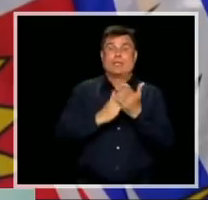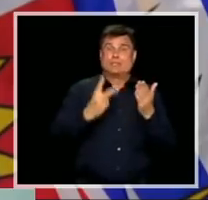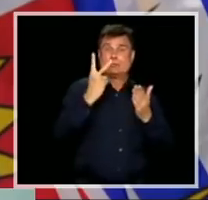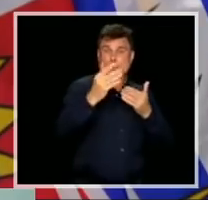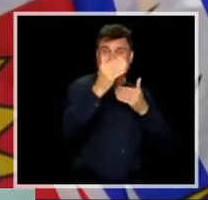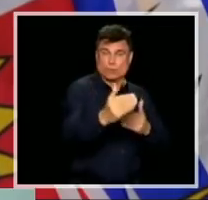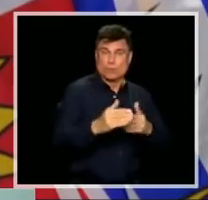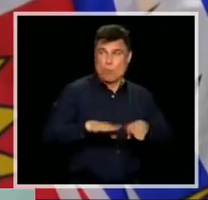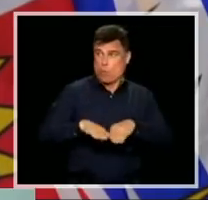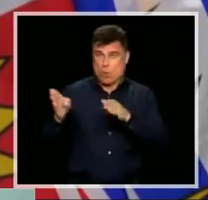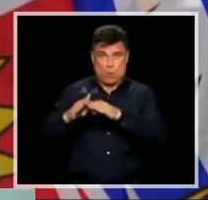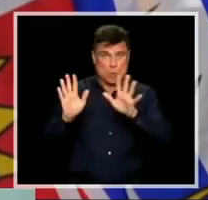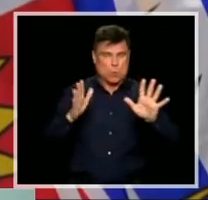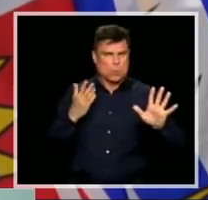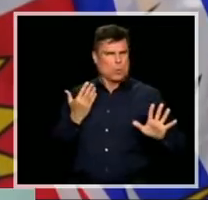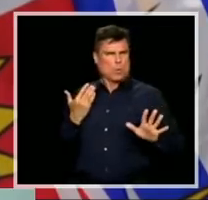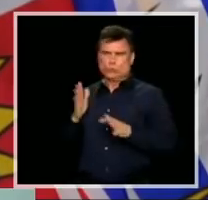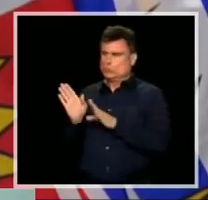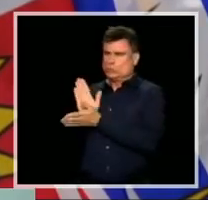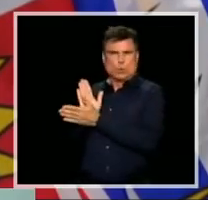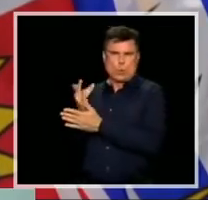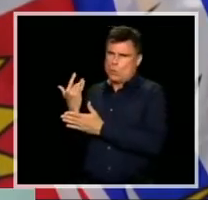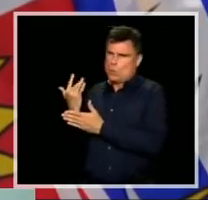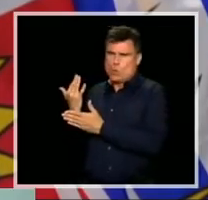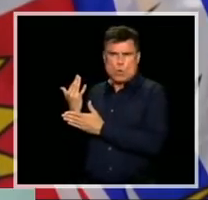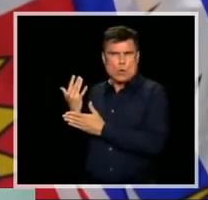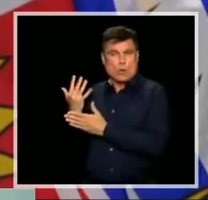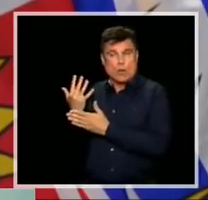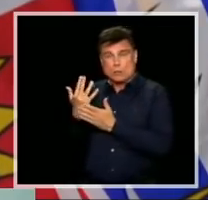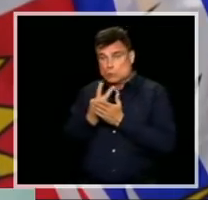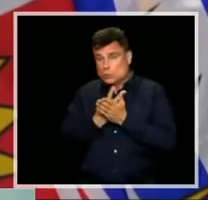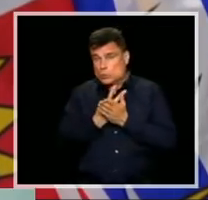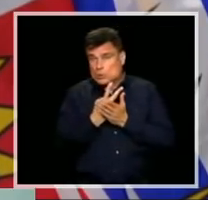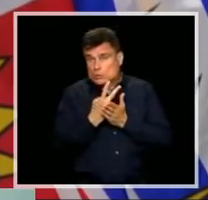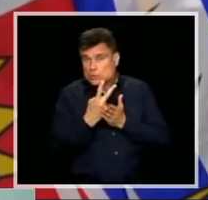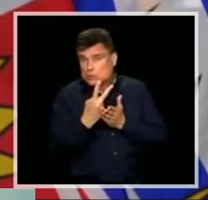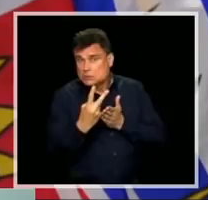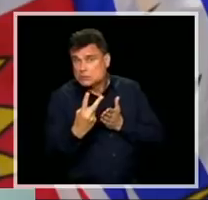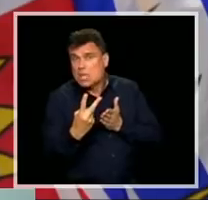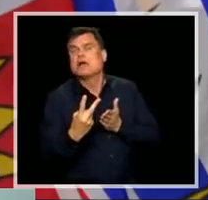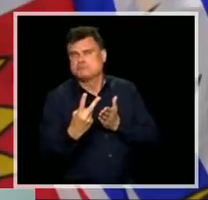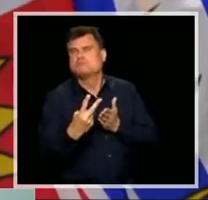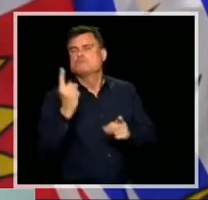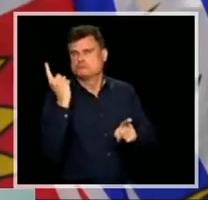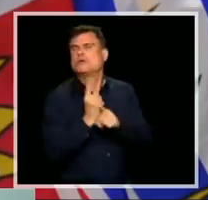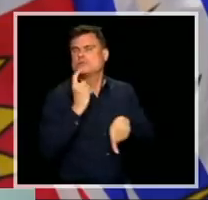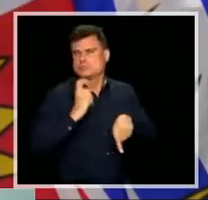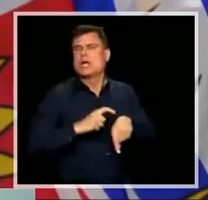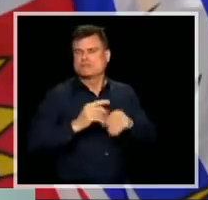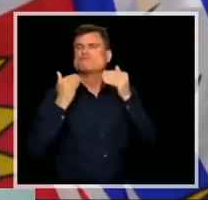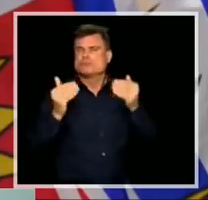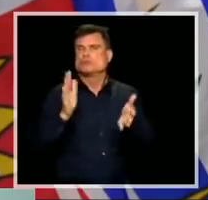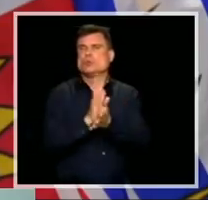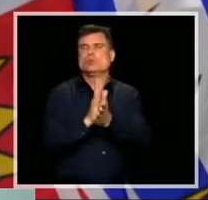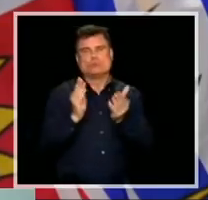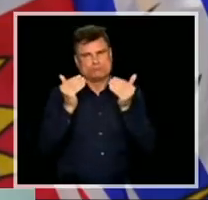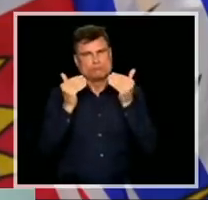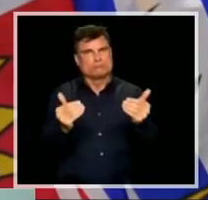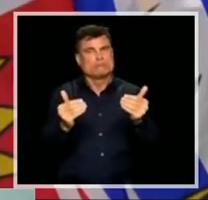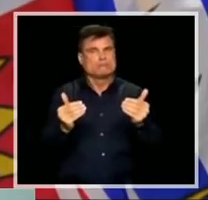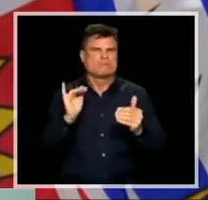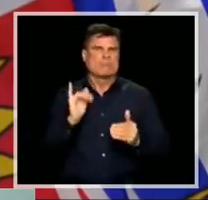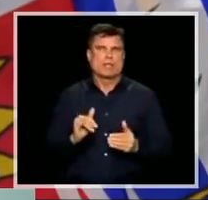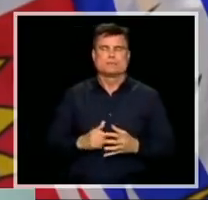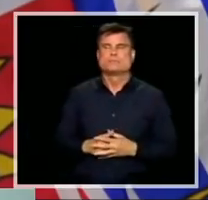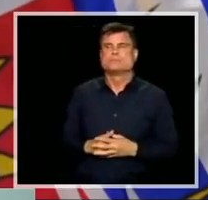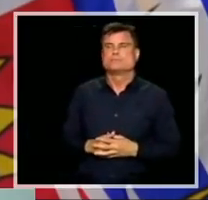that we need for a broader reopening come September. So I'm excited about what's going to happen. We will be there watching as